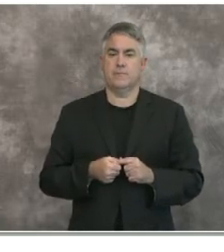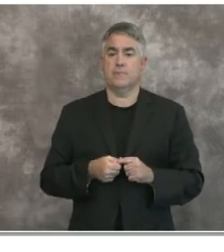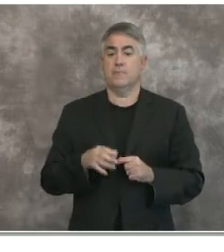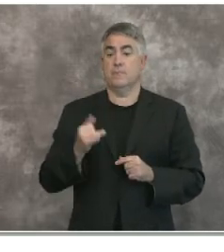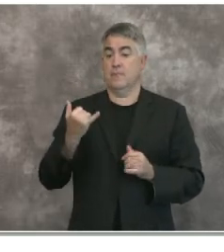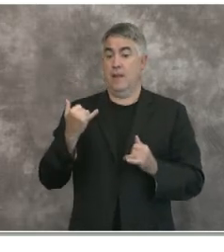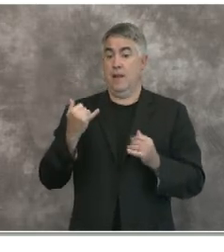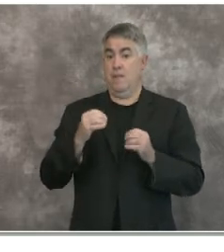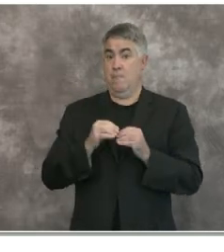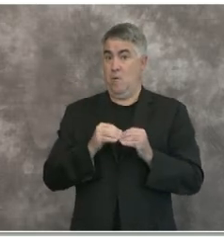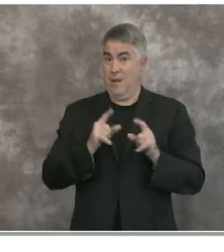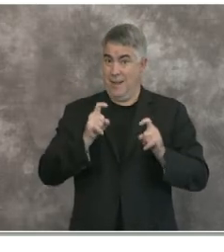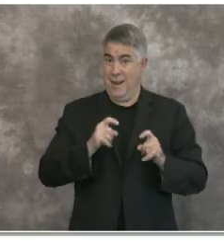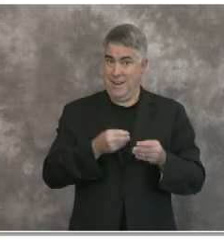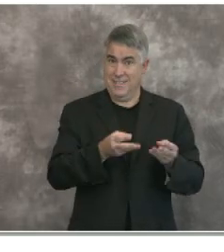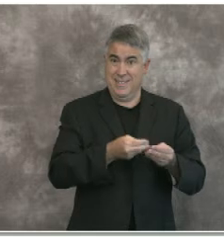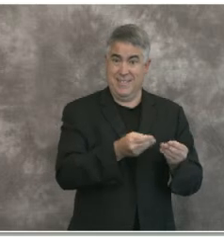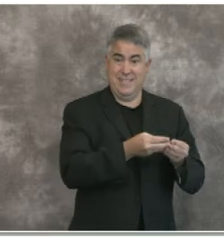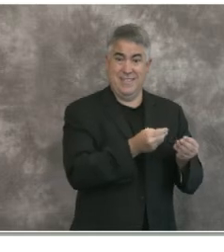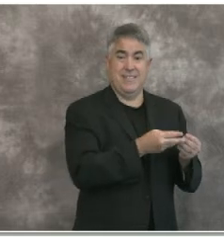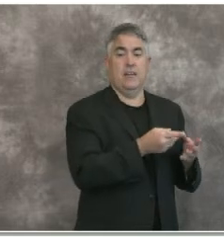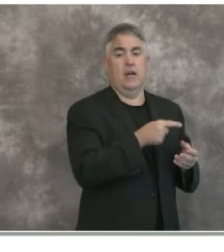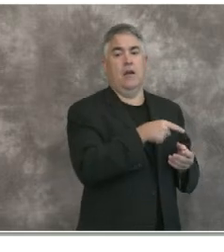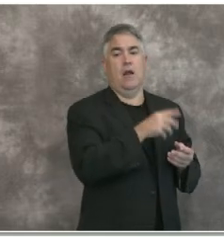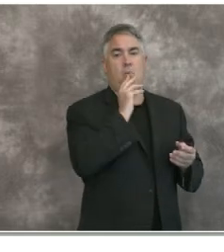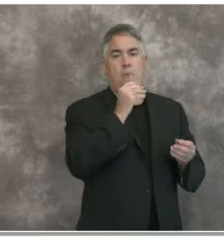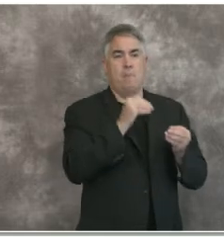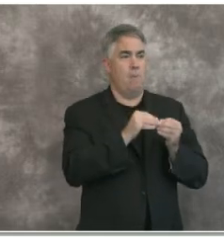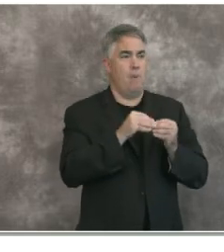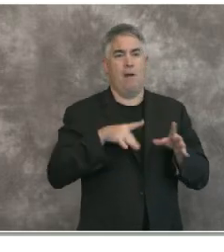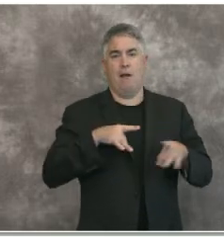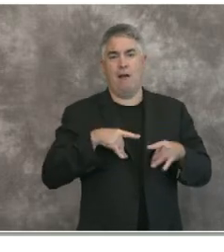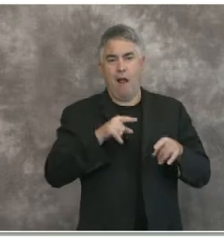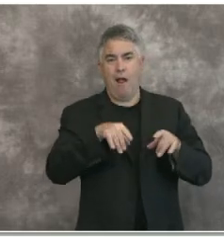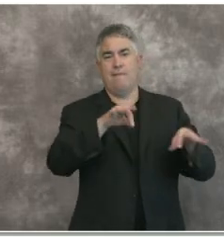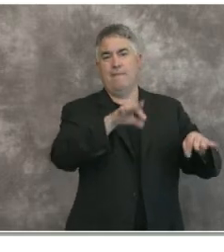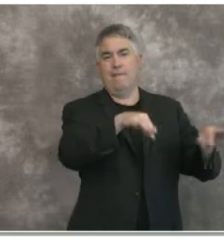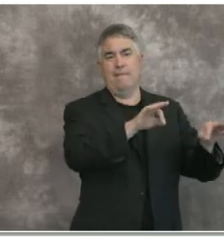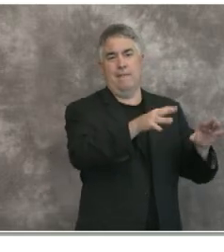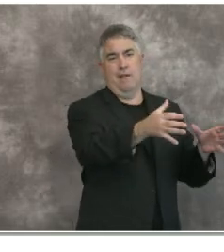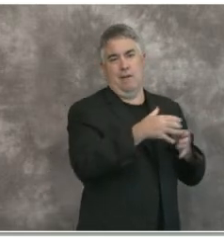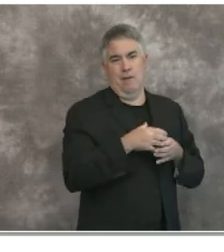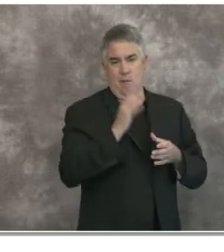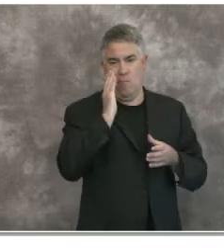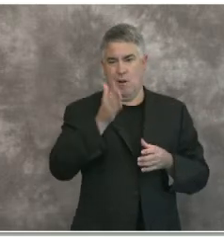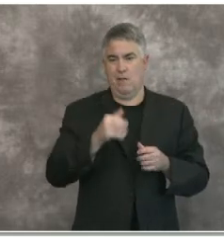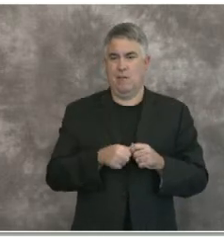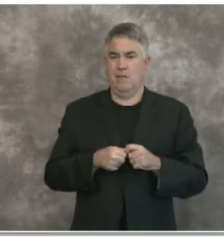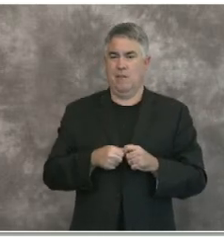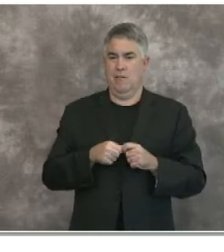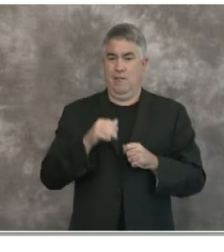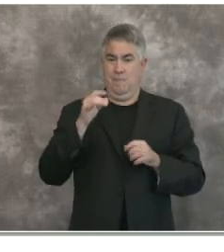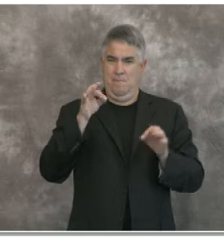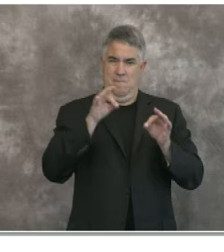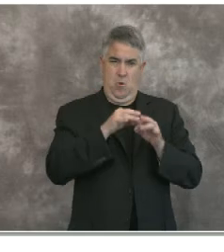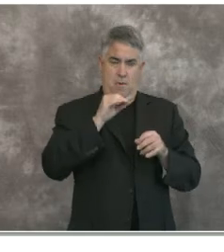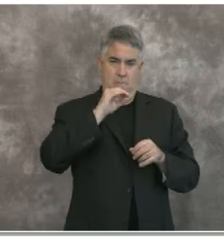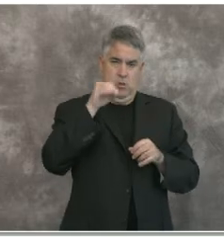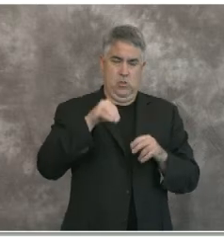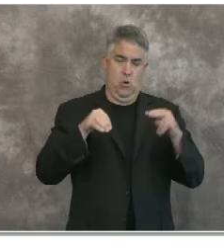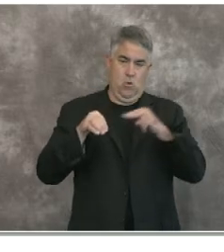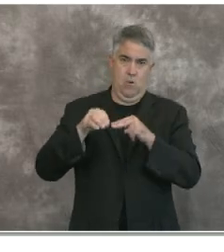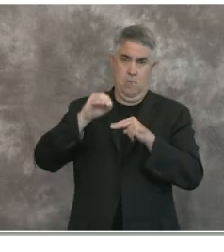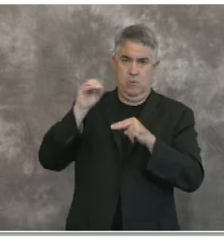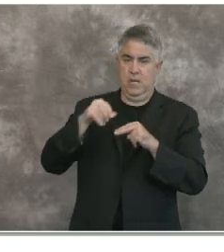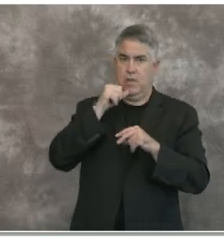done on a daily basis, we expect to see more positive results. And again, the important indicator there is the percentage of positive, which tells a